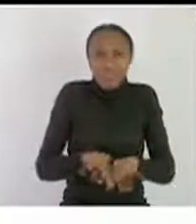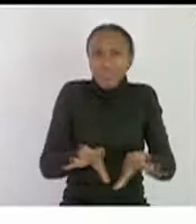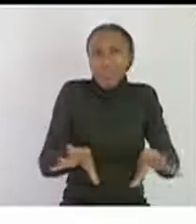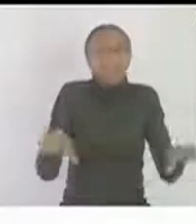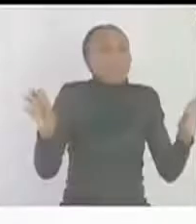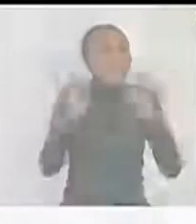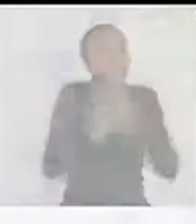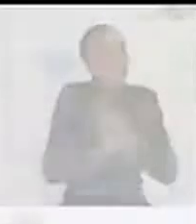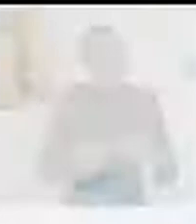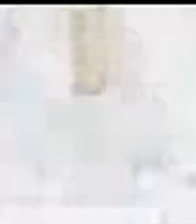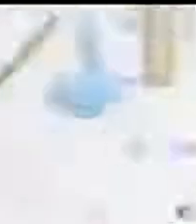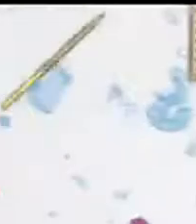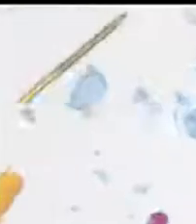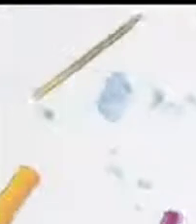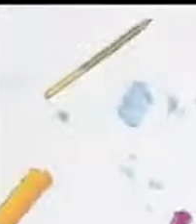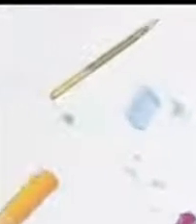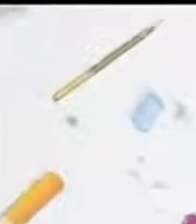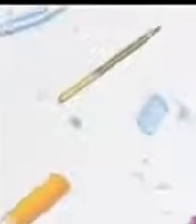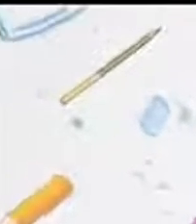toilet.